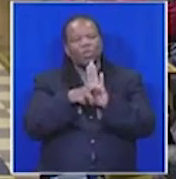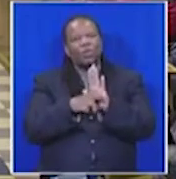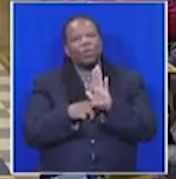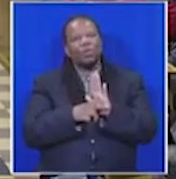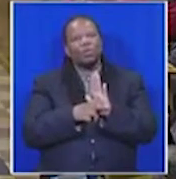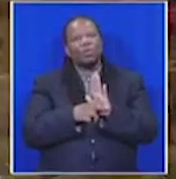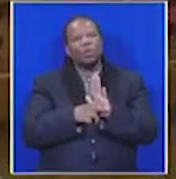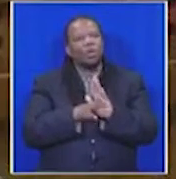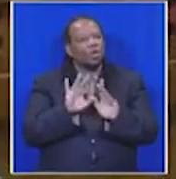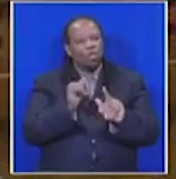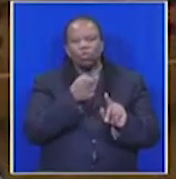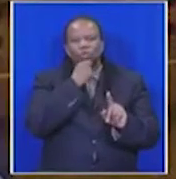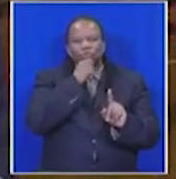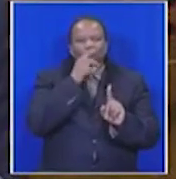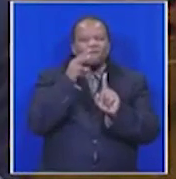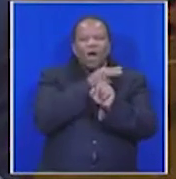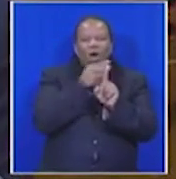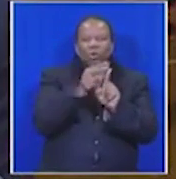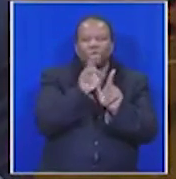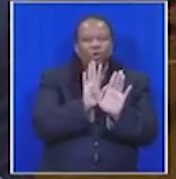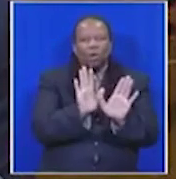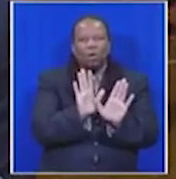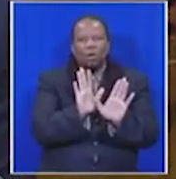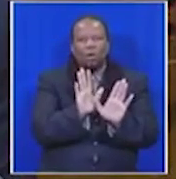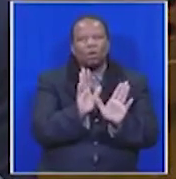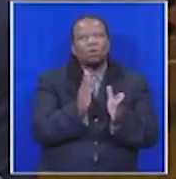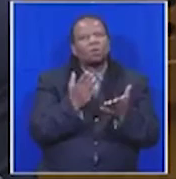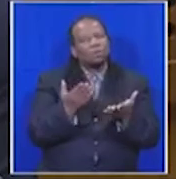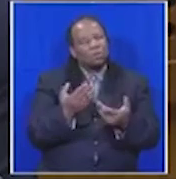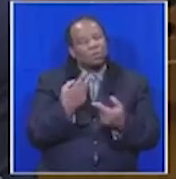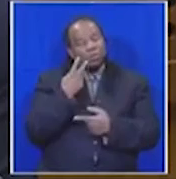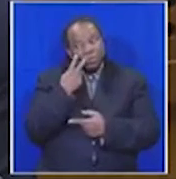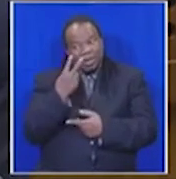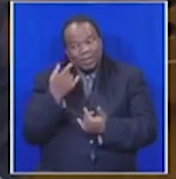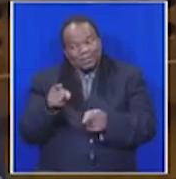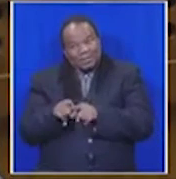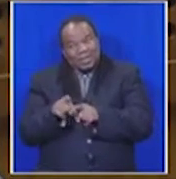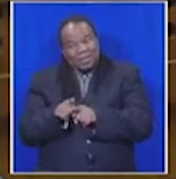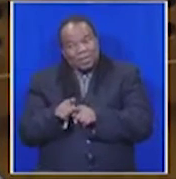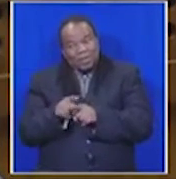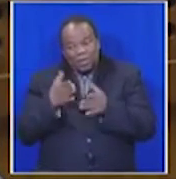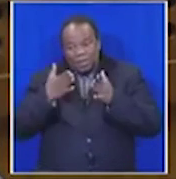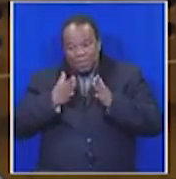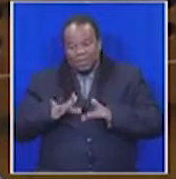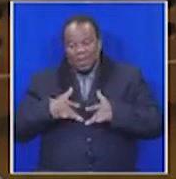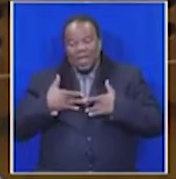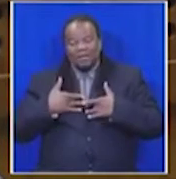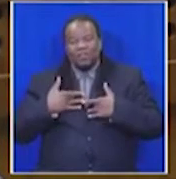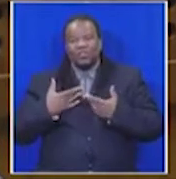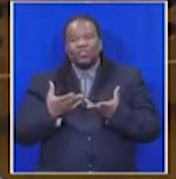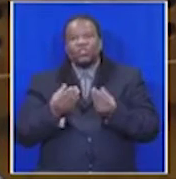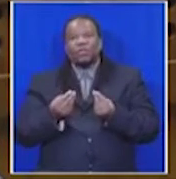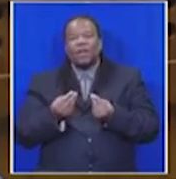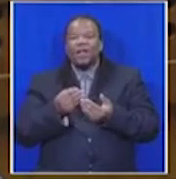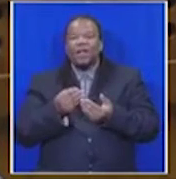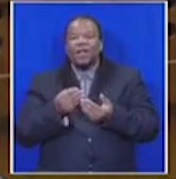situation. We have also learned that human life is cheap in South African politics. No less than 13 candidates lost